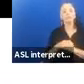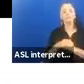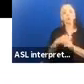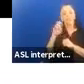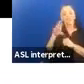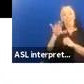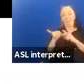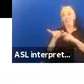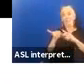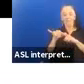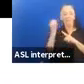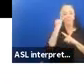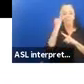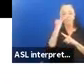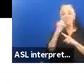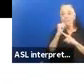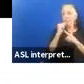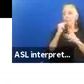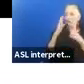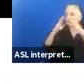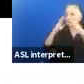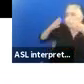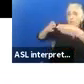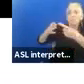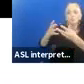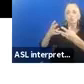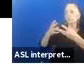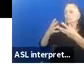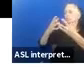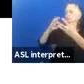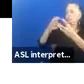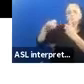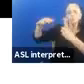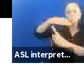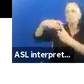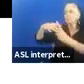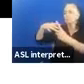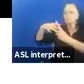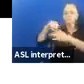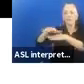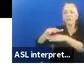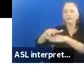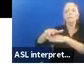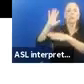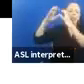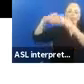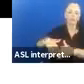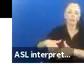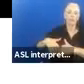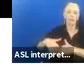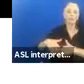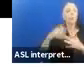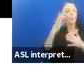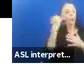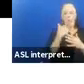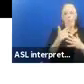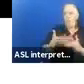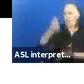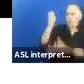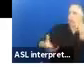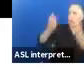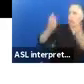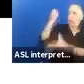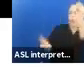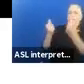feedbacks will eventually collapse, right? You can extract from a finite system faster than the capacity of that system